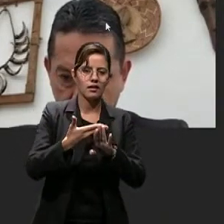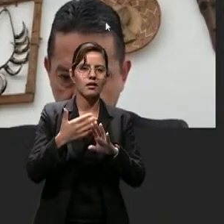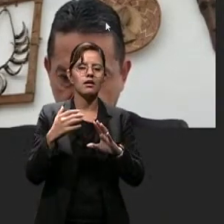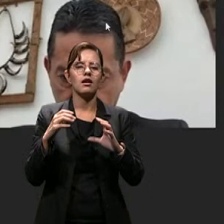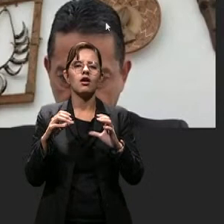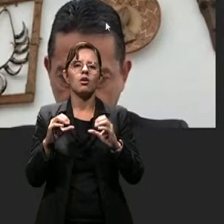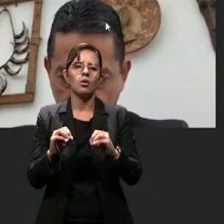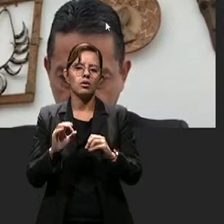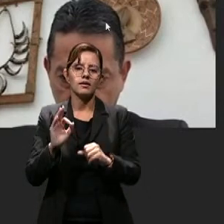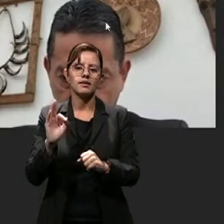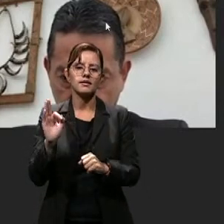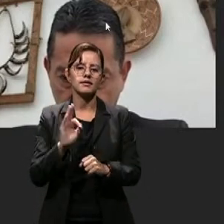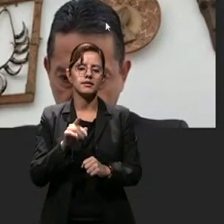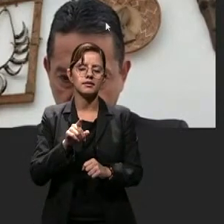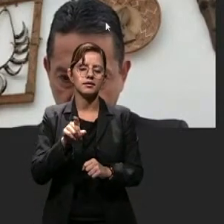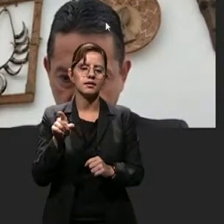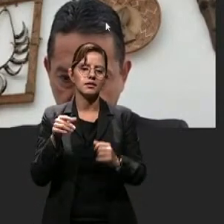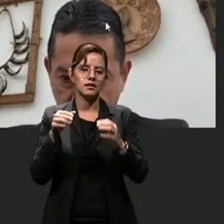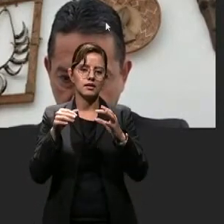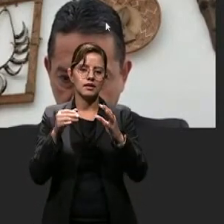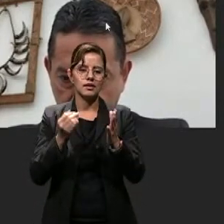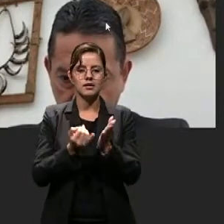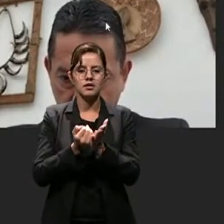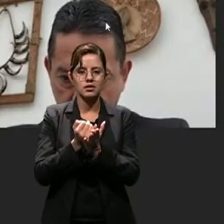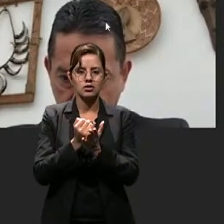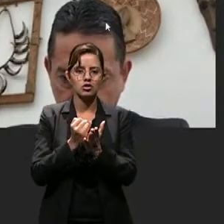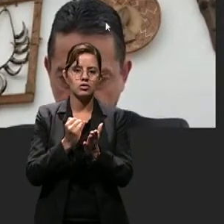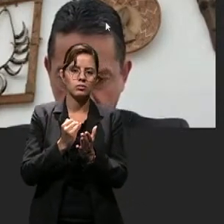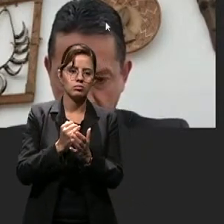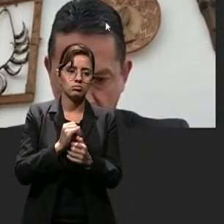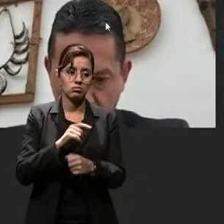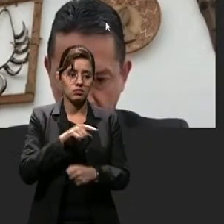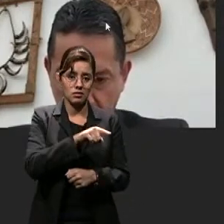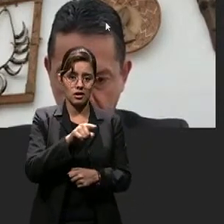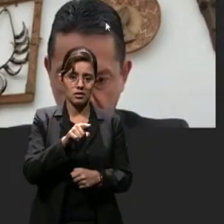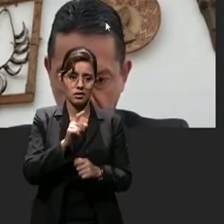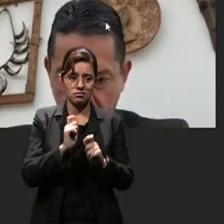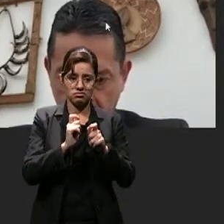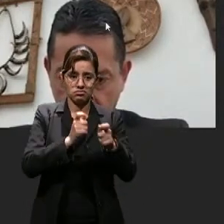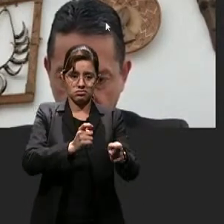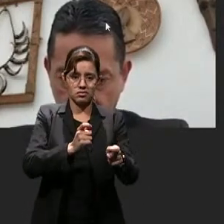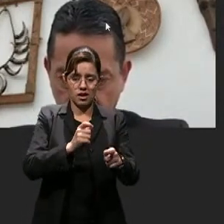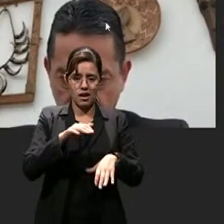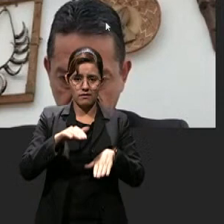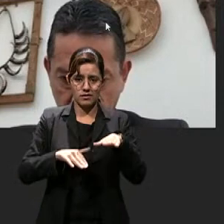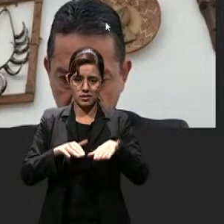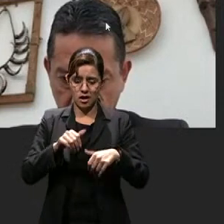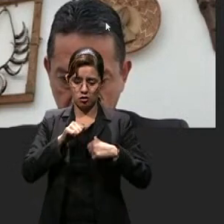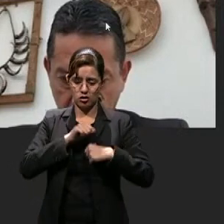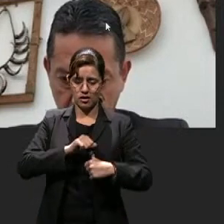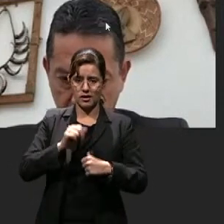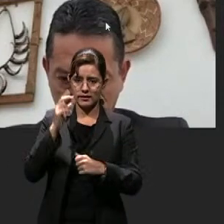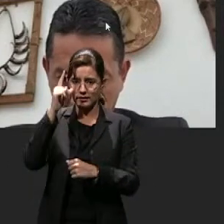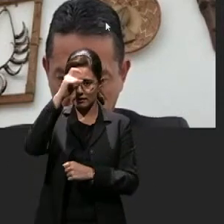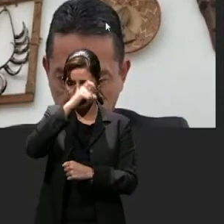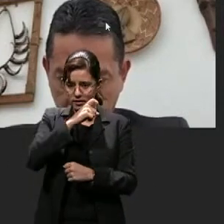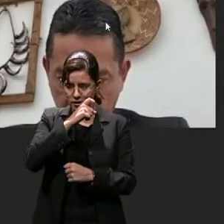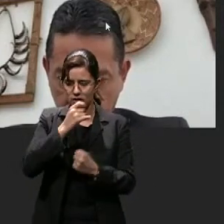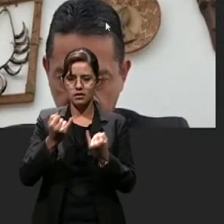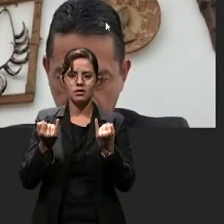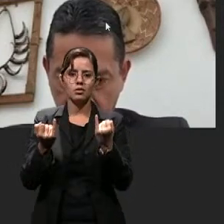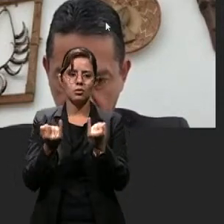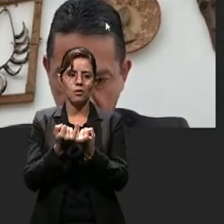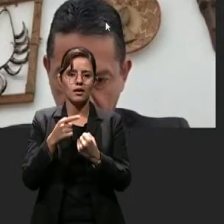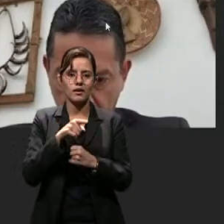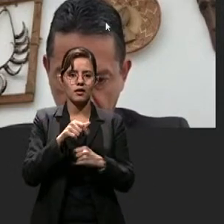using ambiguous concepts that make it difficult to show your authority and legitimacy as